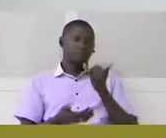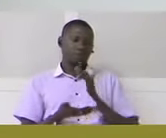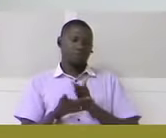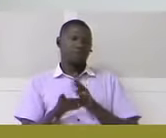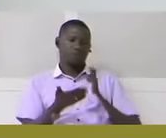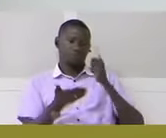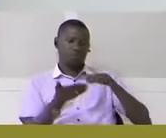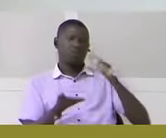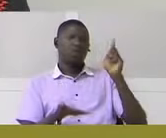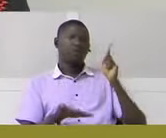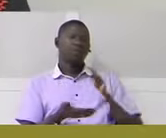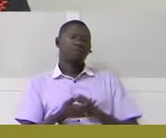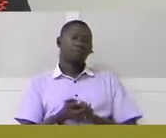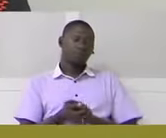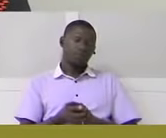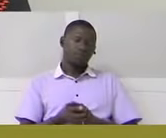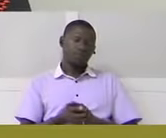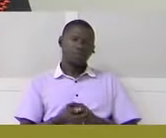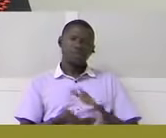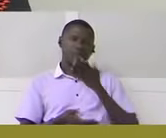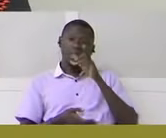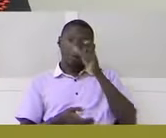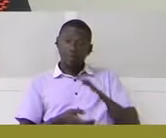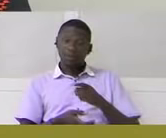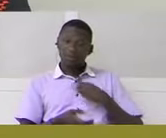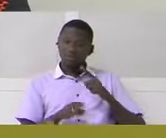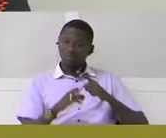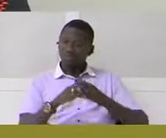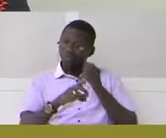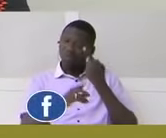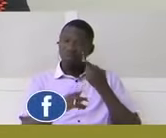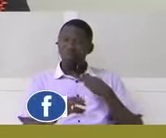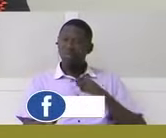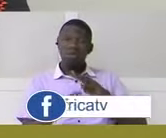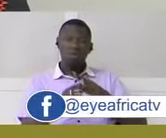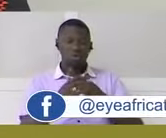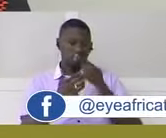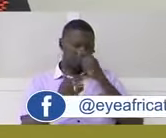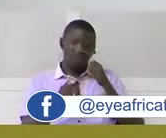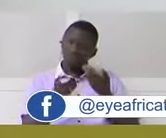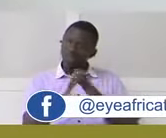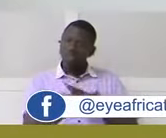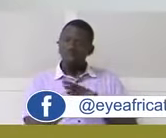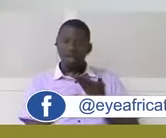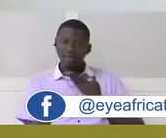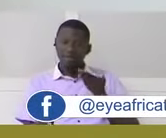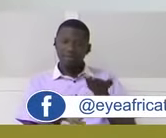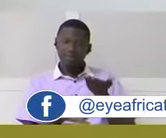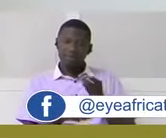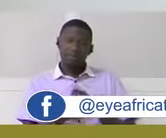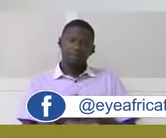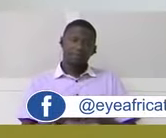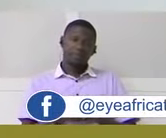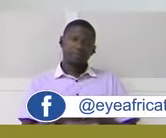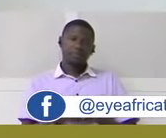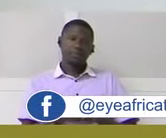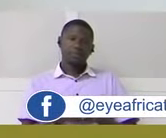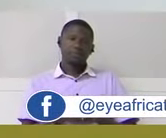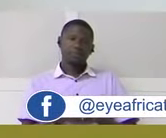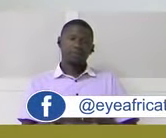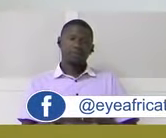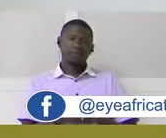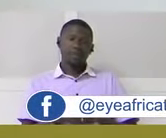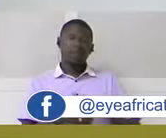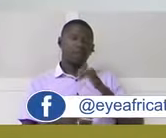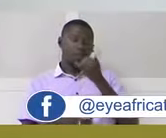mtuonyati. Were there any casualties? Musoto ntele member mataje wala mensi faje. I was told there were